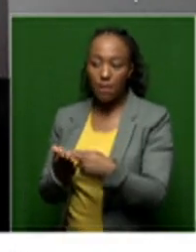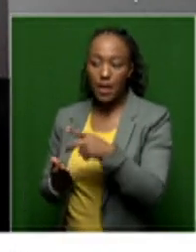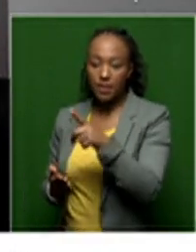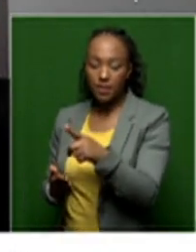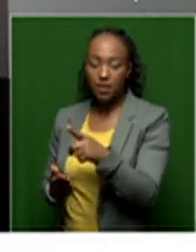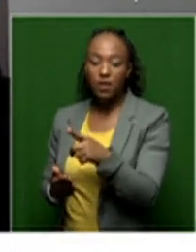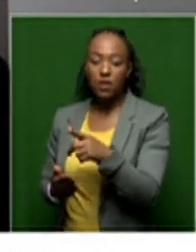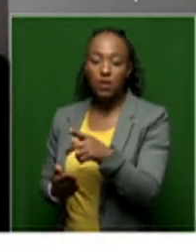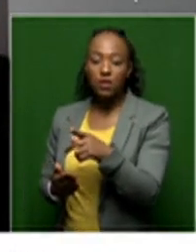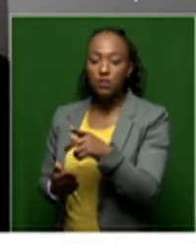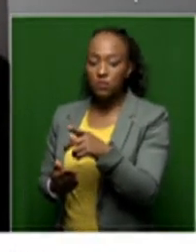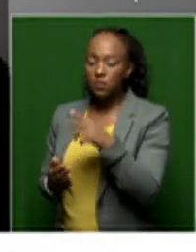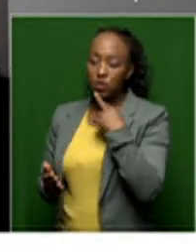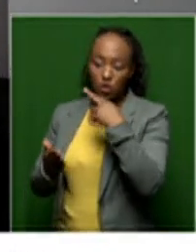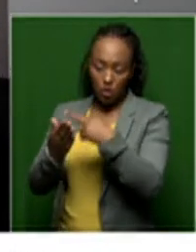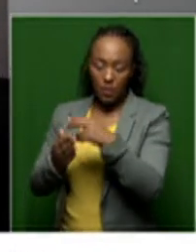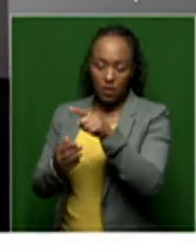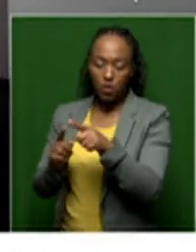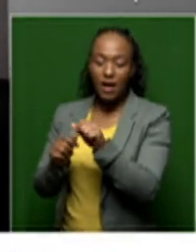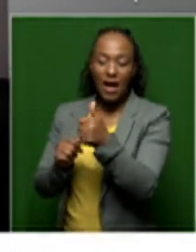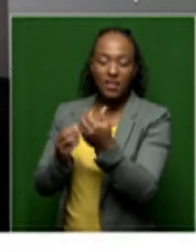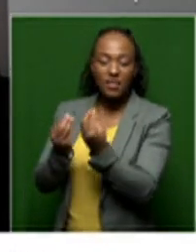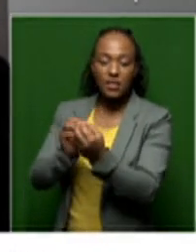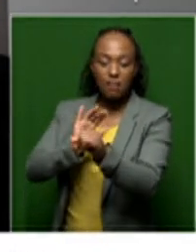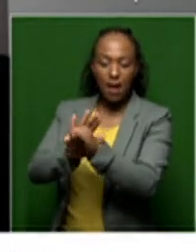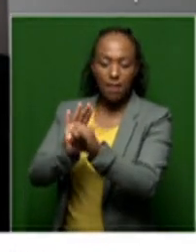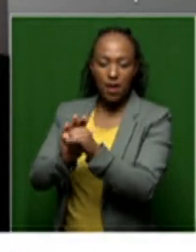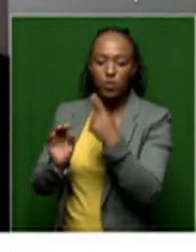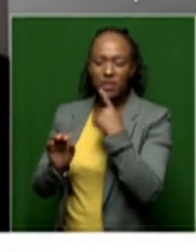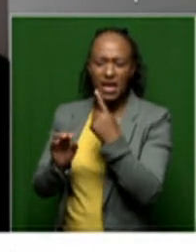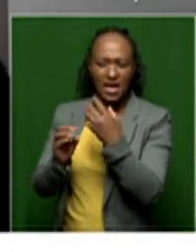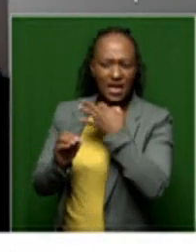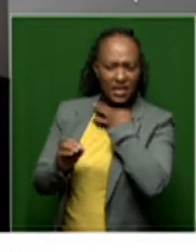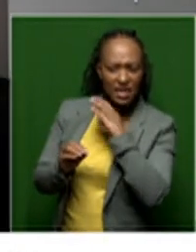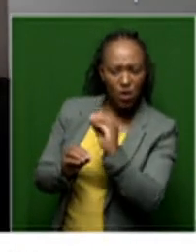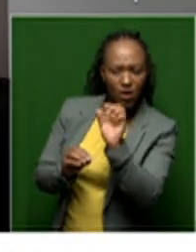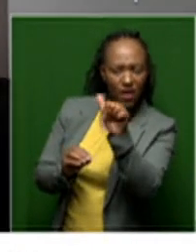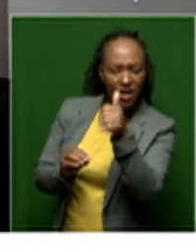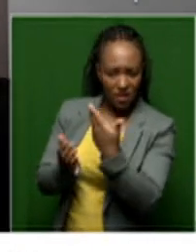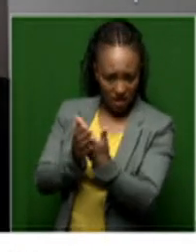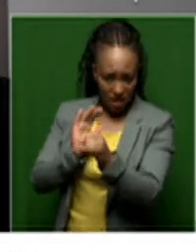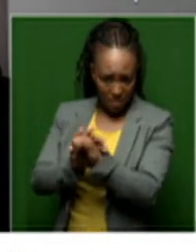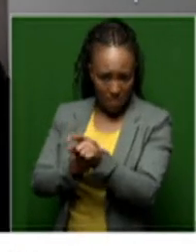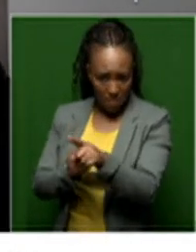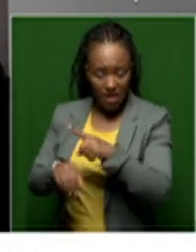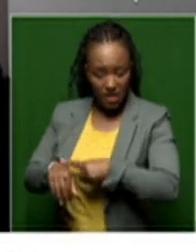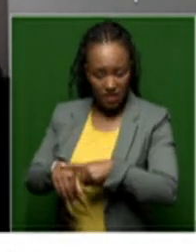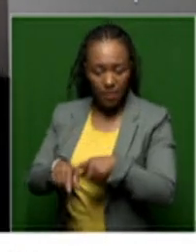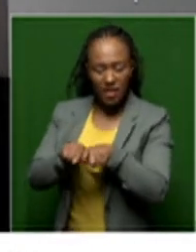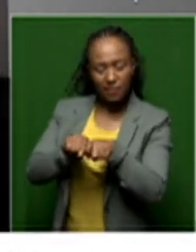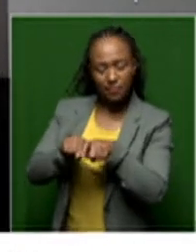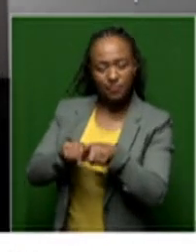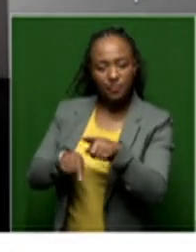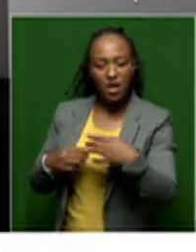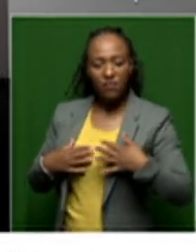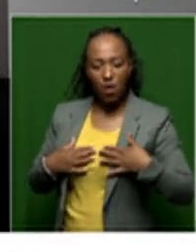it is something that you'd look at. I mean, are there other things that they can pick up that you are predisposed to as well? And again, we have to emphasize